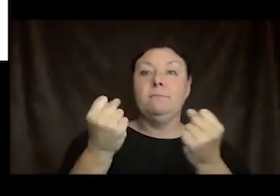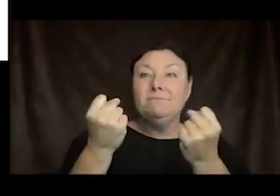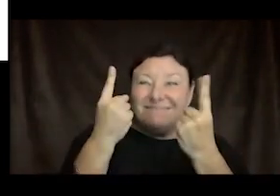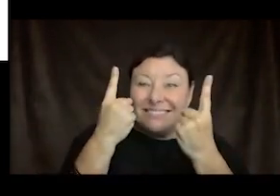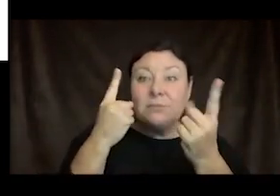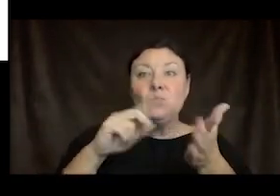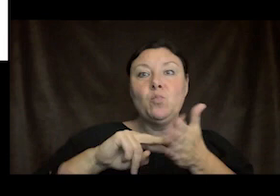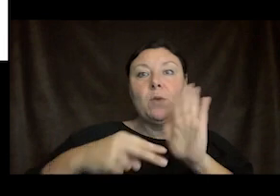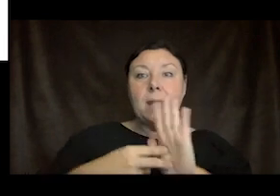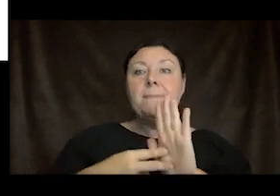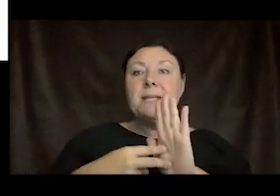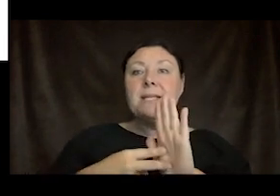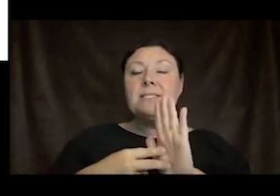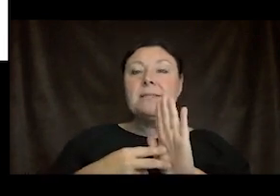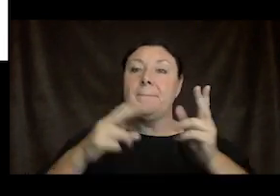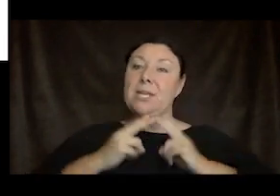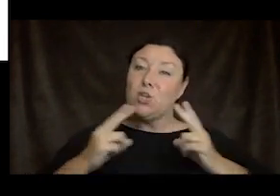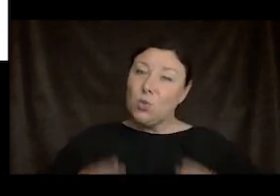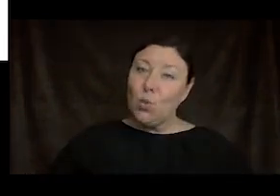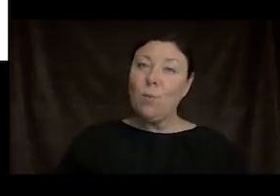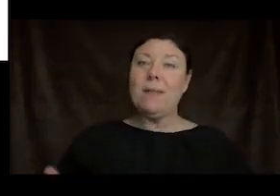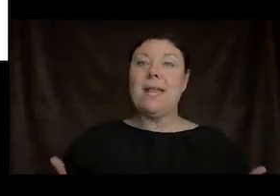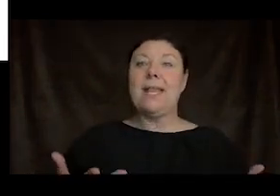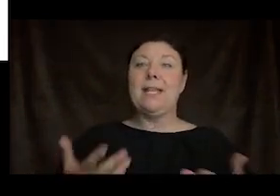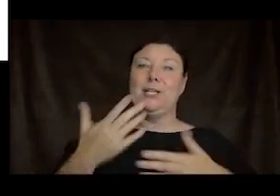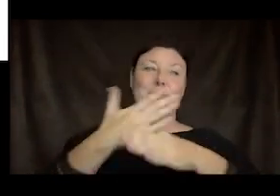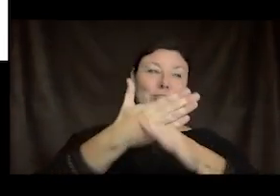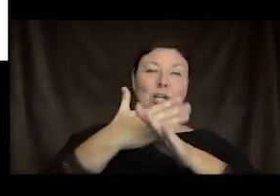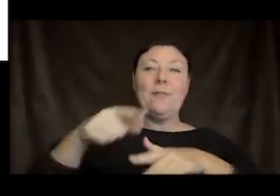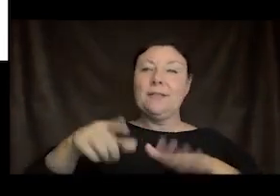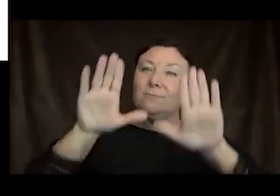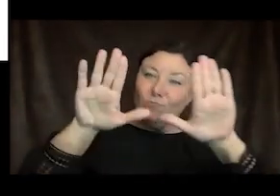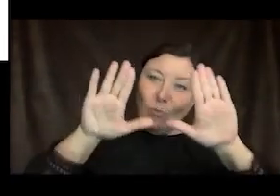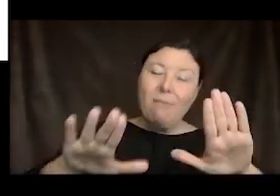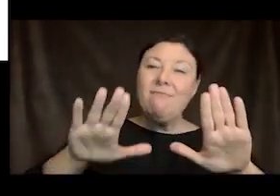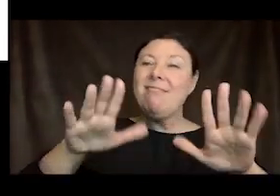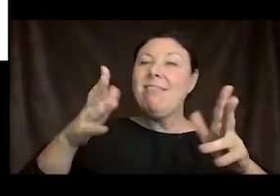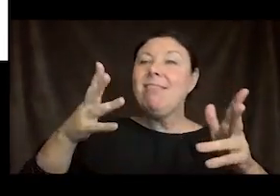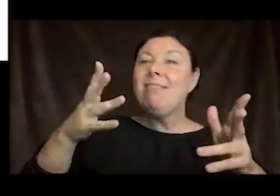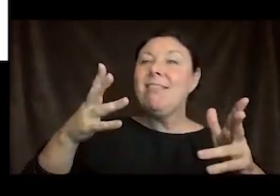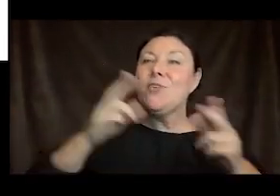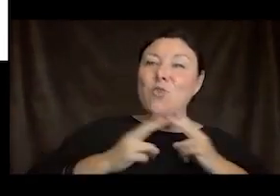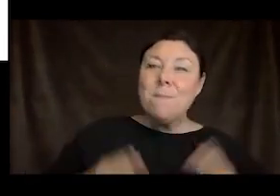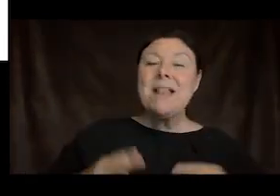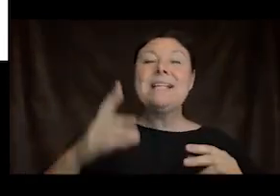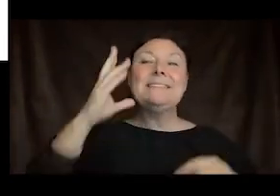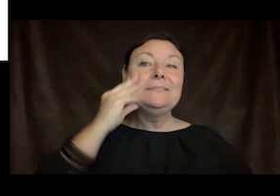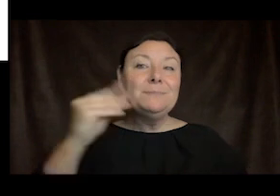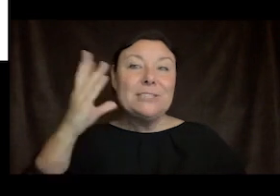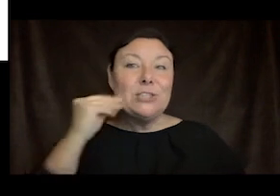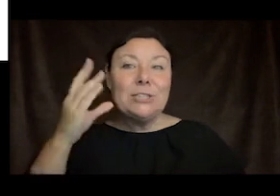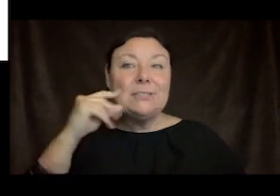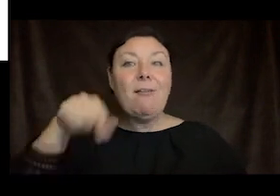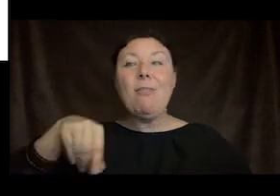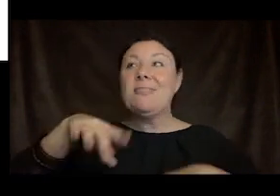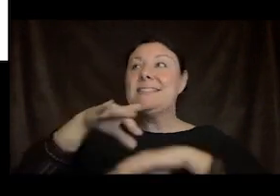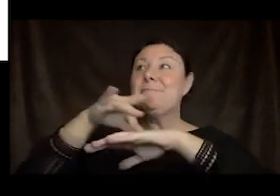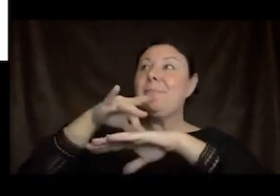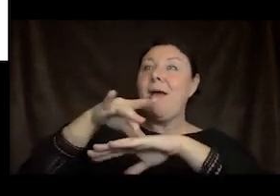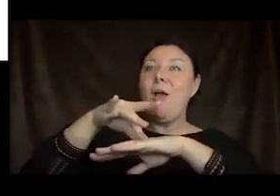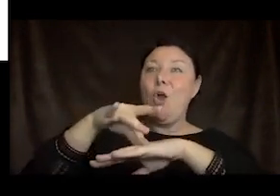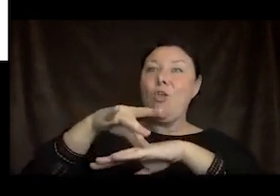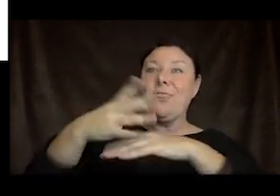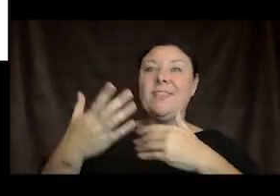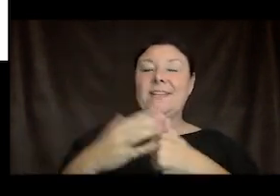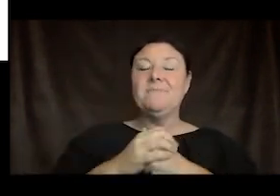means to be human and be sharing this human experience on this planet we call Earth, and